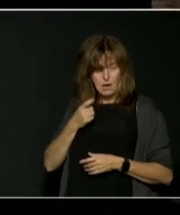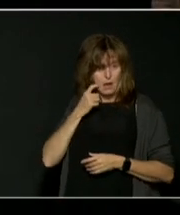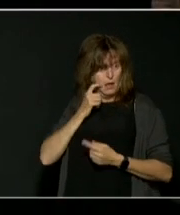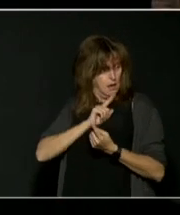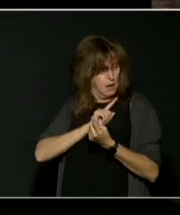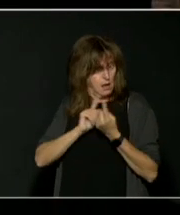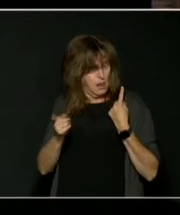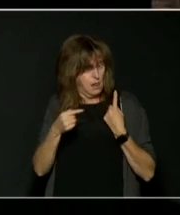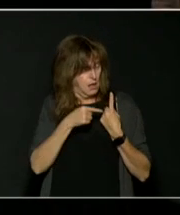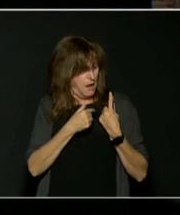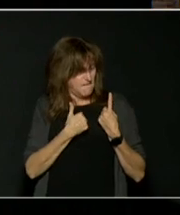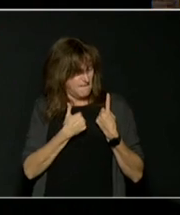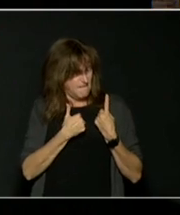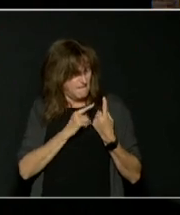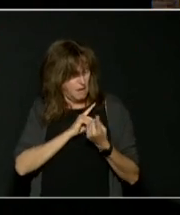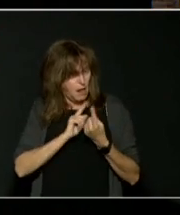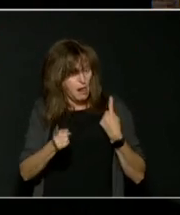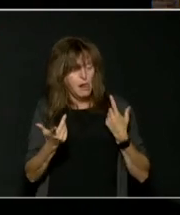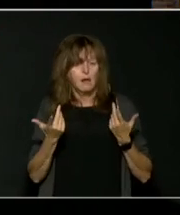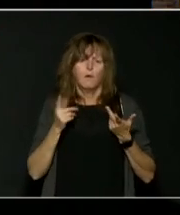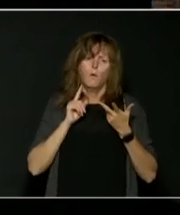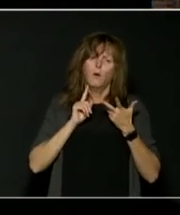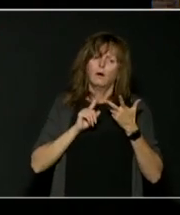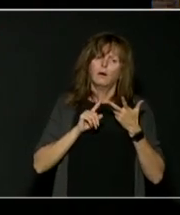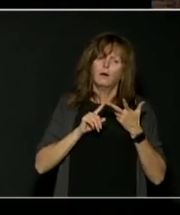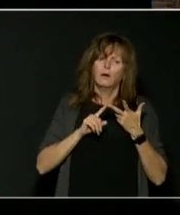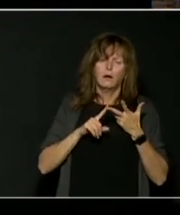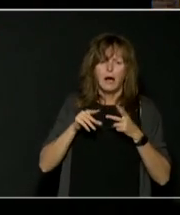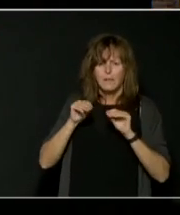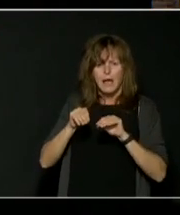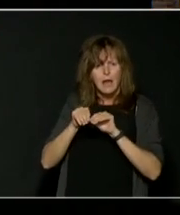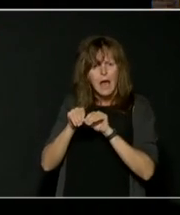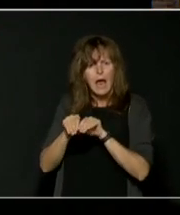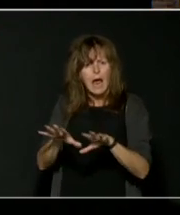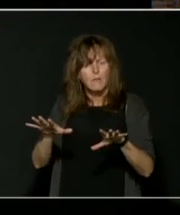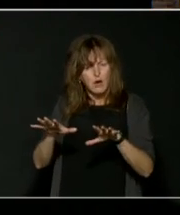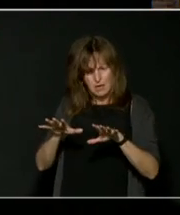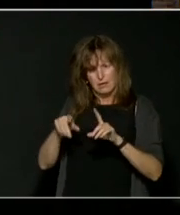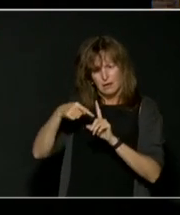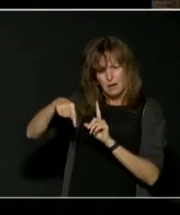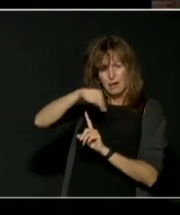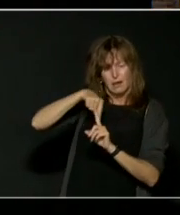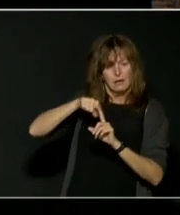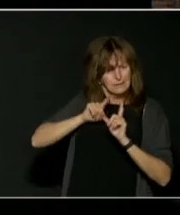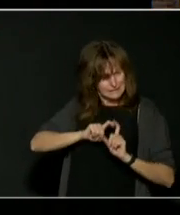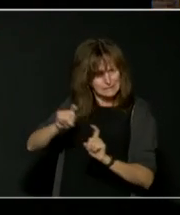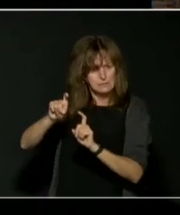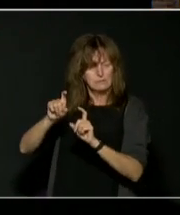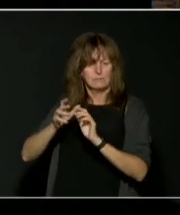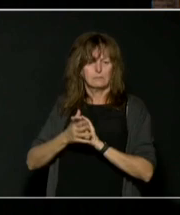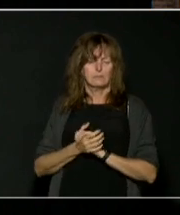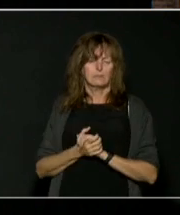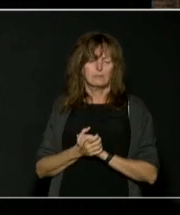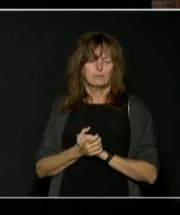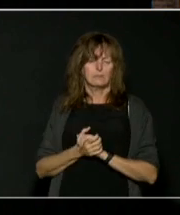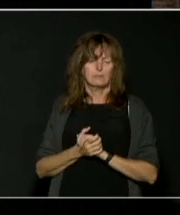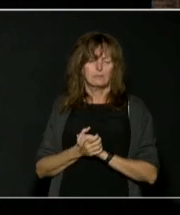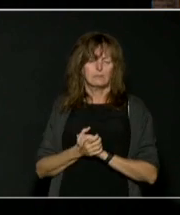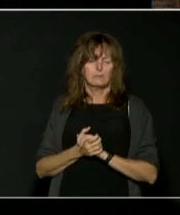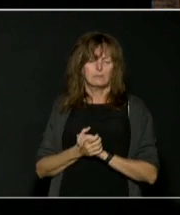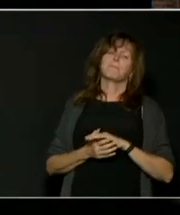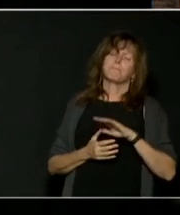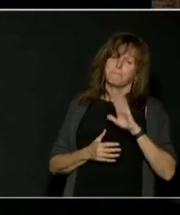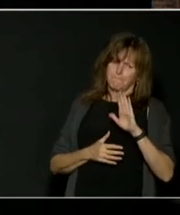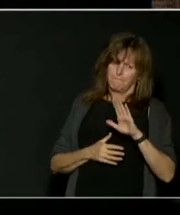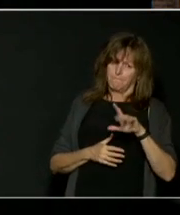Thank you. And on the question of lab capacity, what steps are you taking currently to try and expand that, since it is